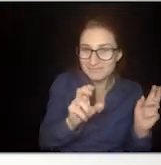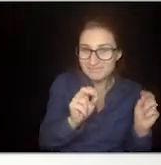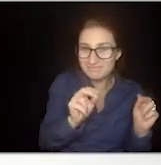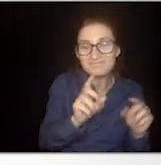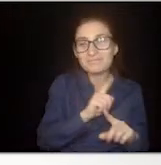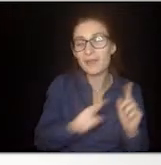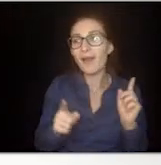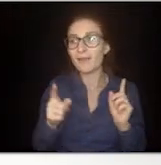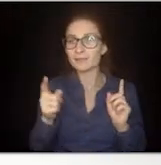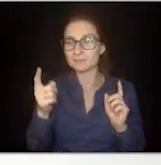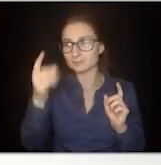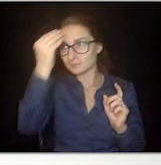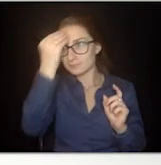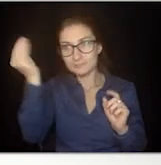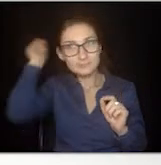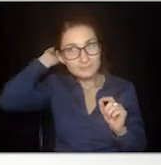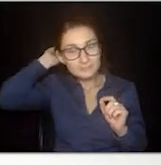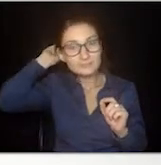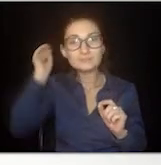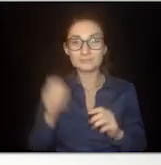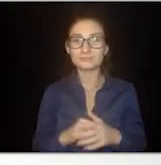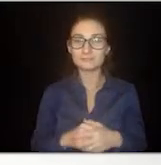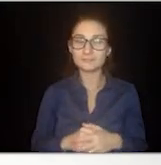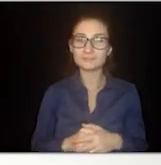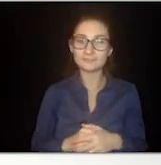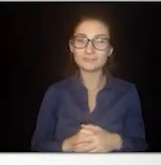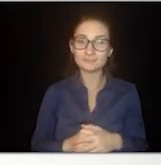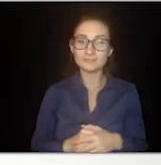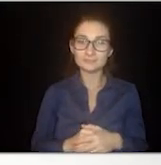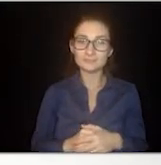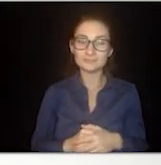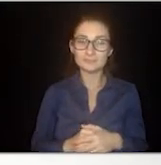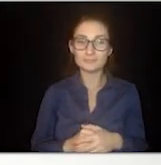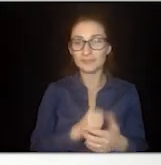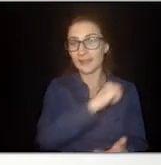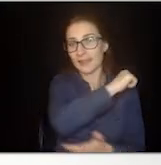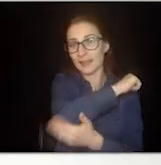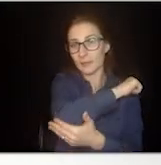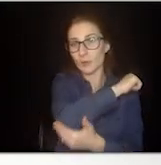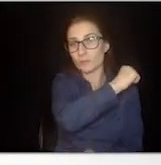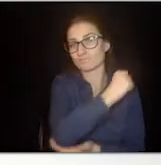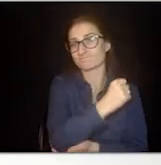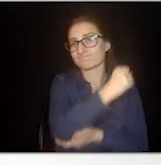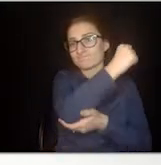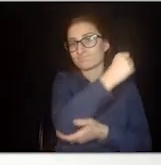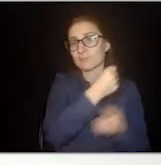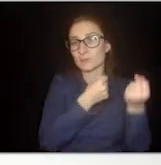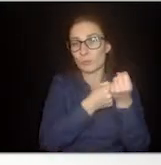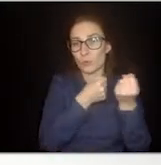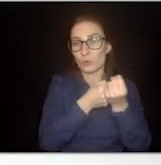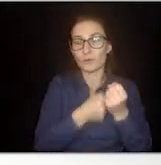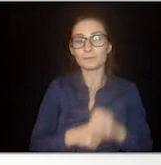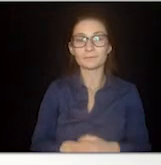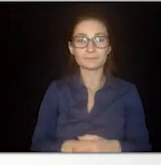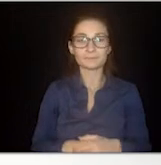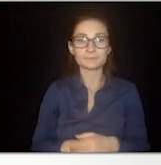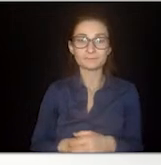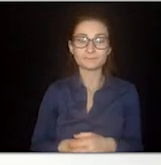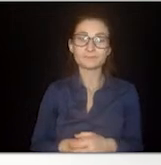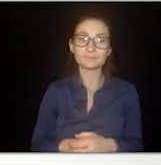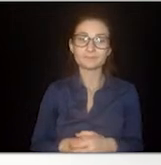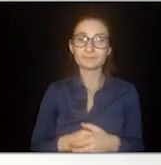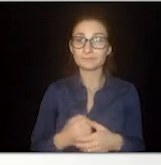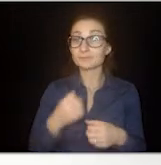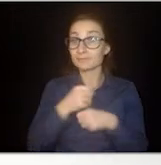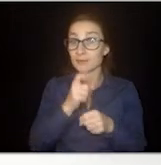down. Okay, so we're going to do it this way with this hand, with the elbow support, and then I'm